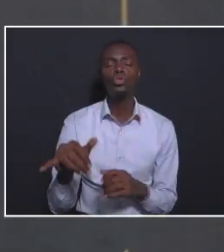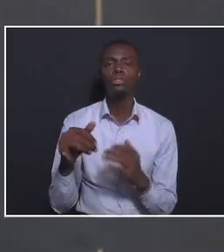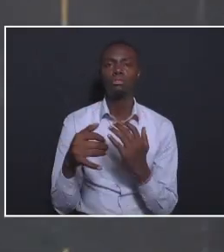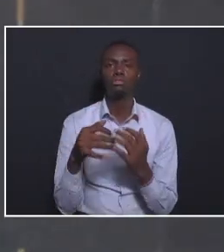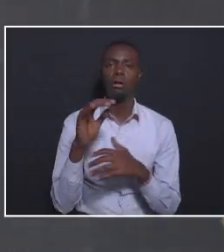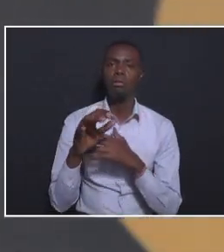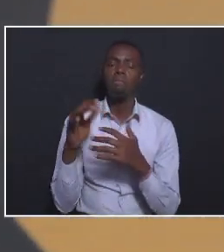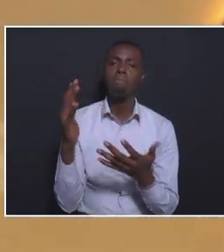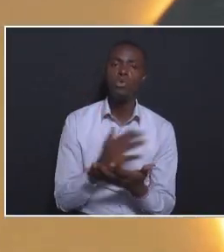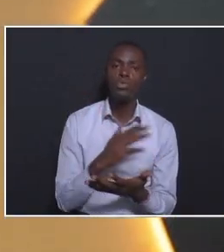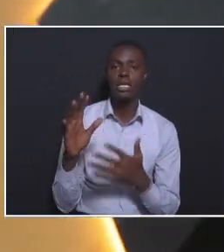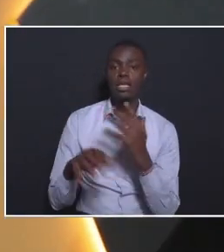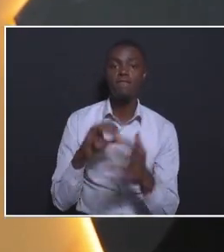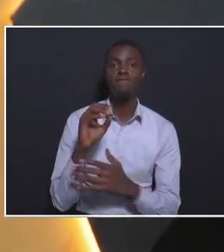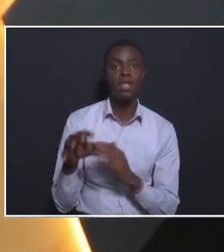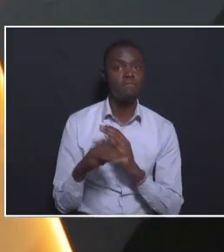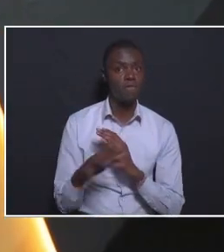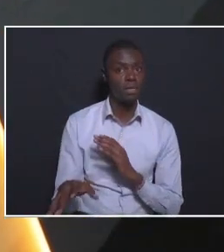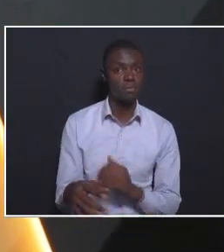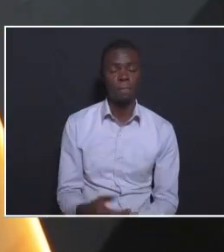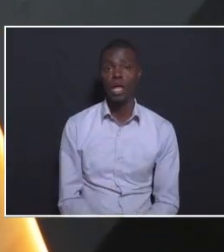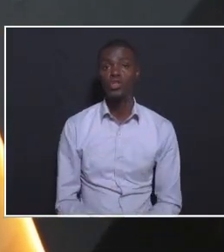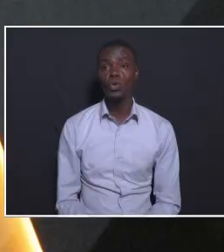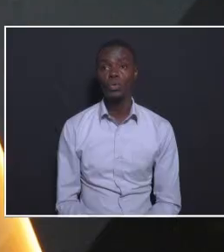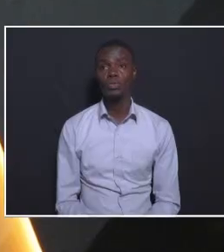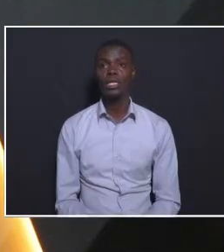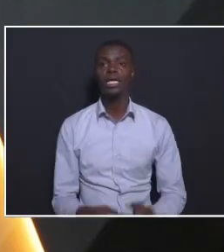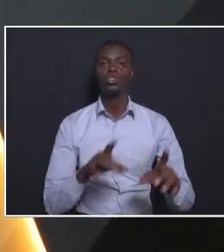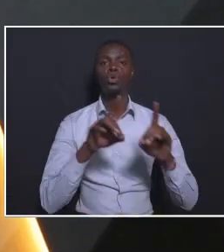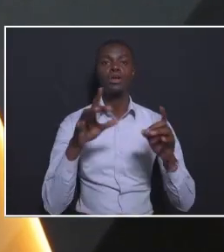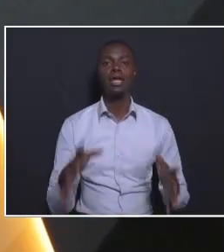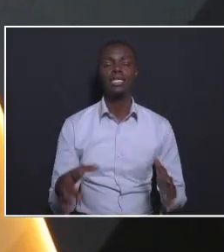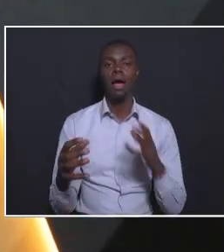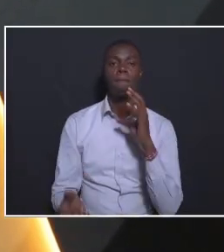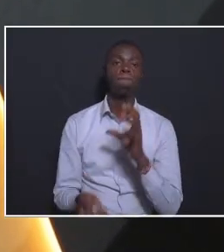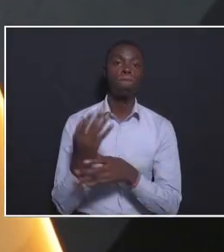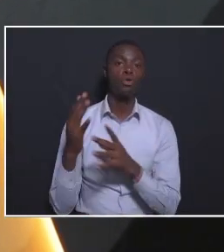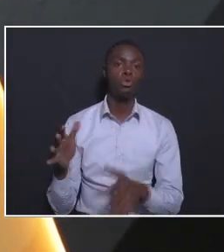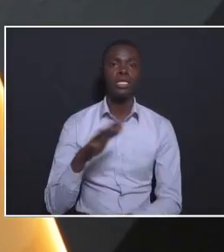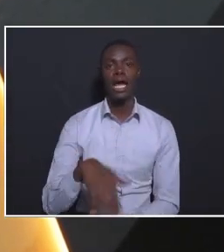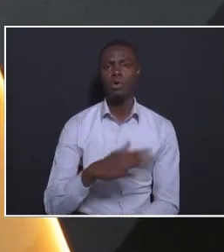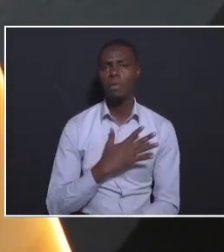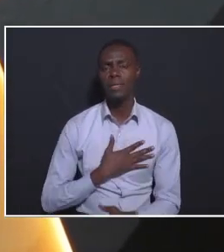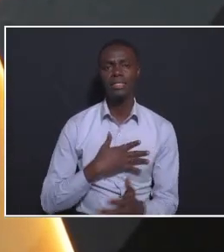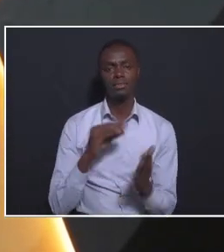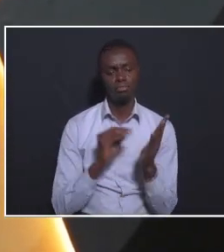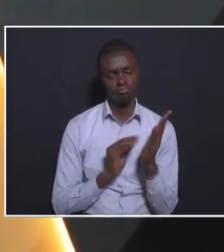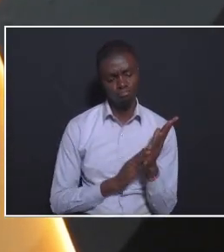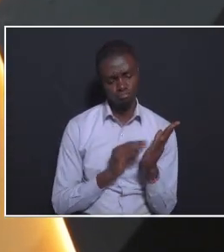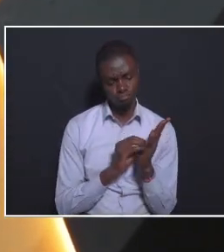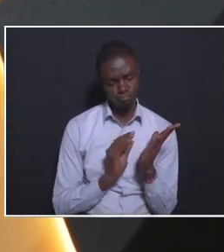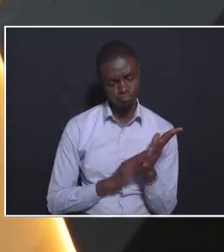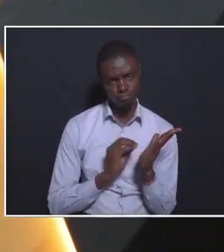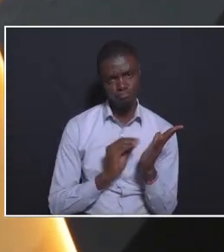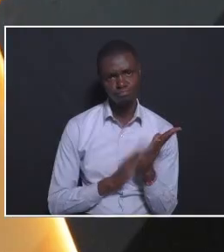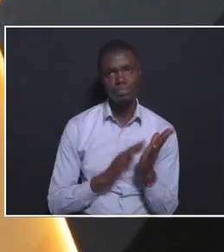So I also see directors and producers who are here, please take note.